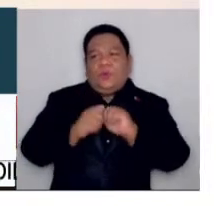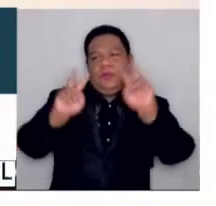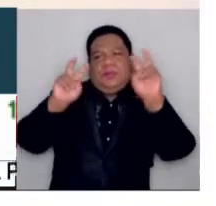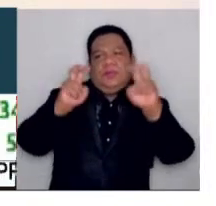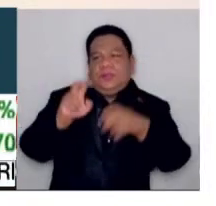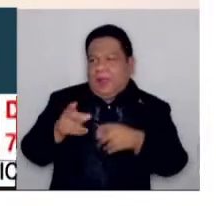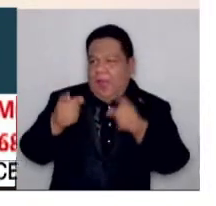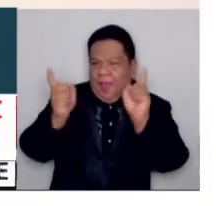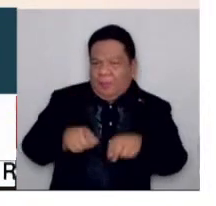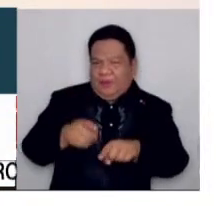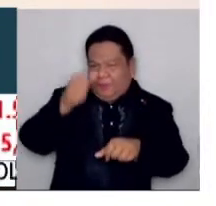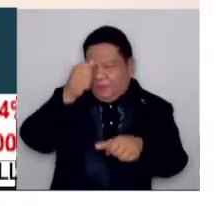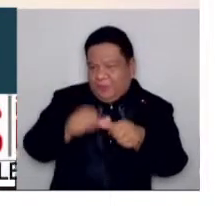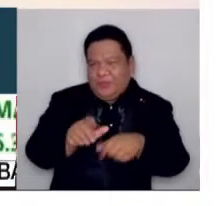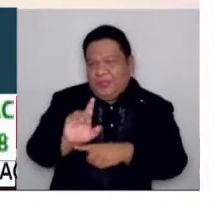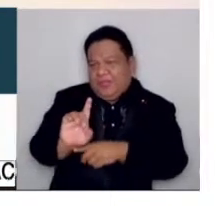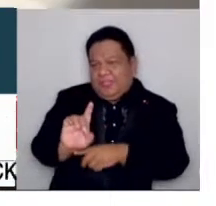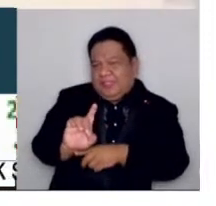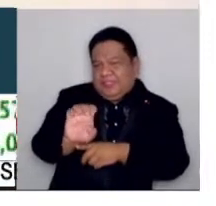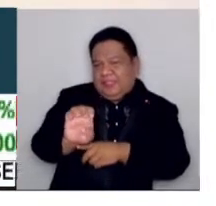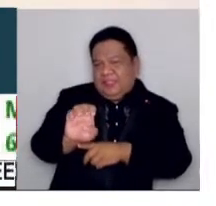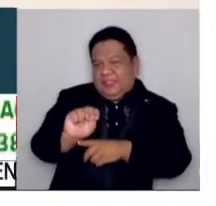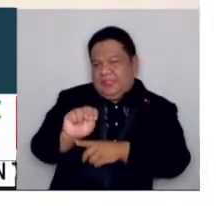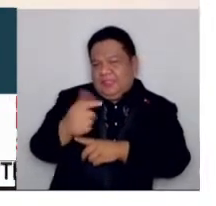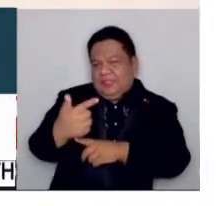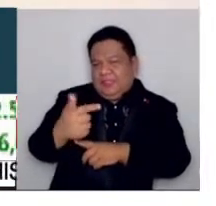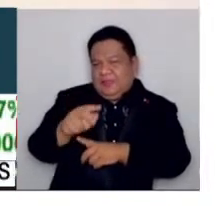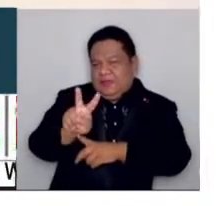Dengbaksha, no? The Dengbaksha